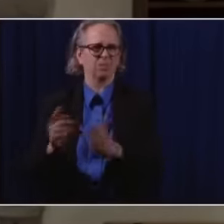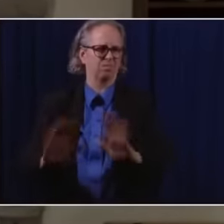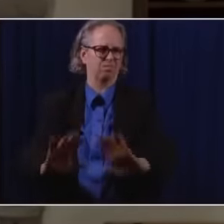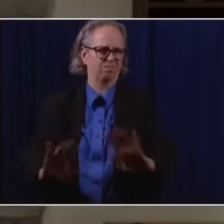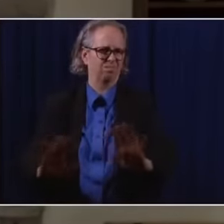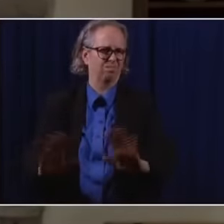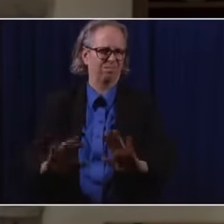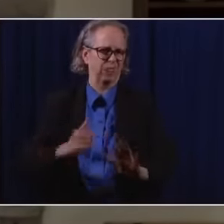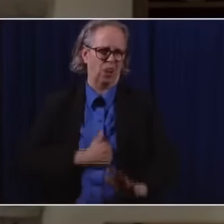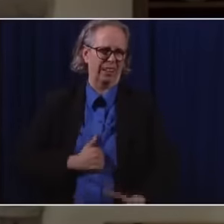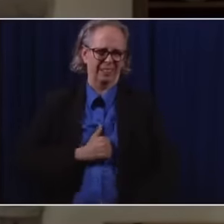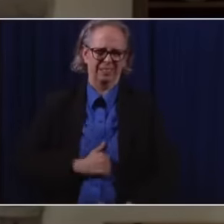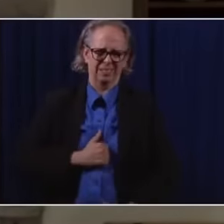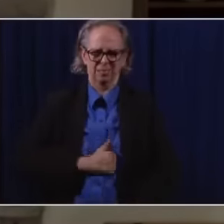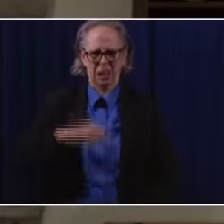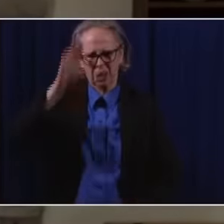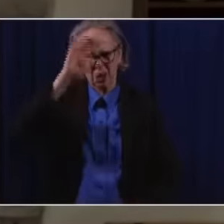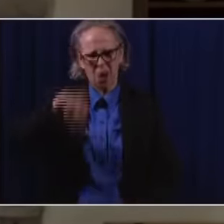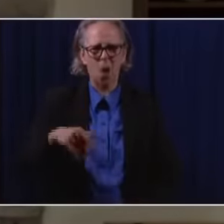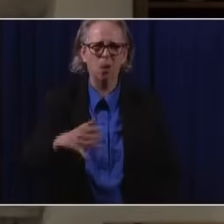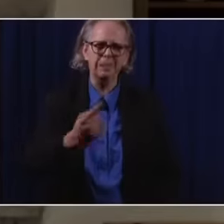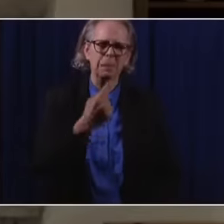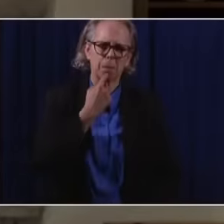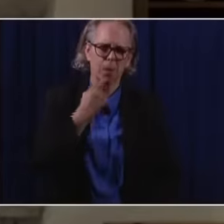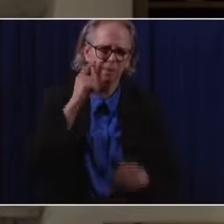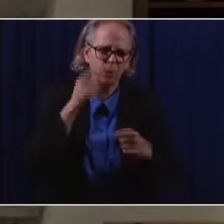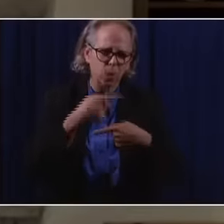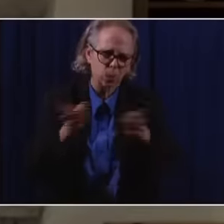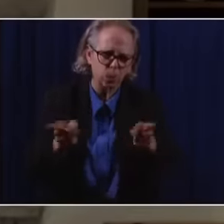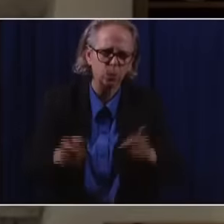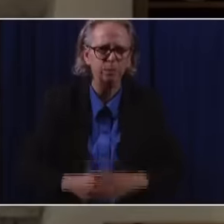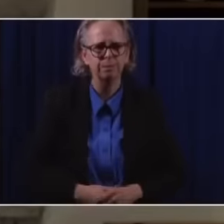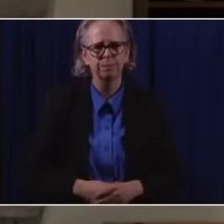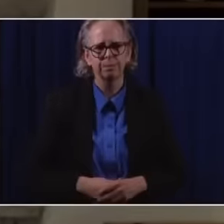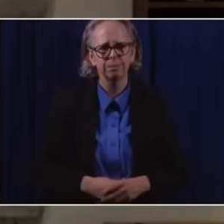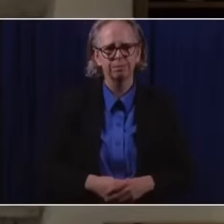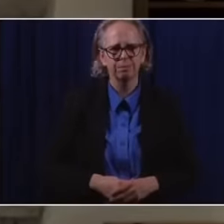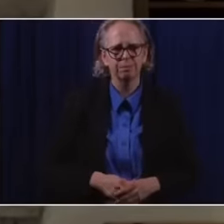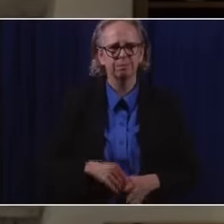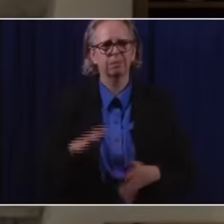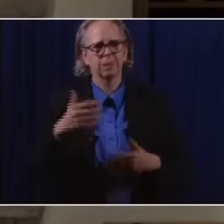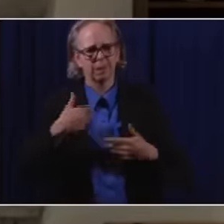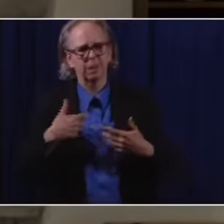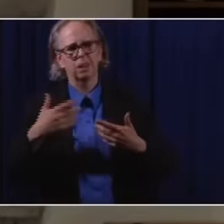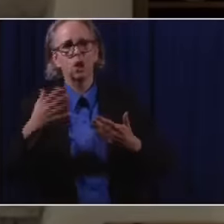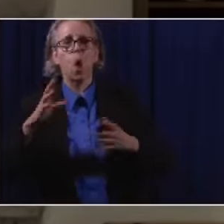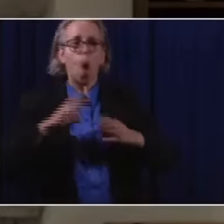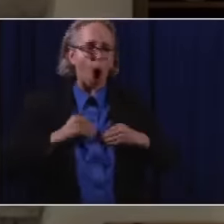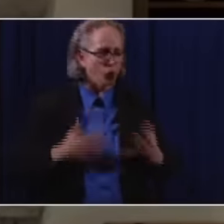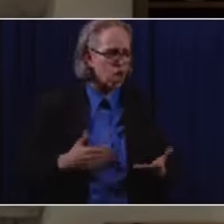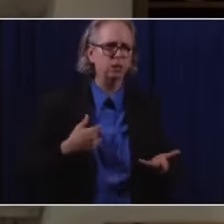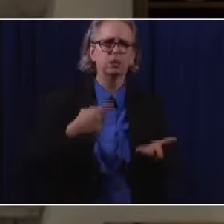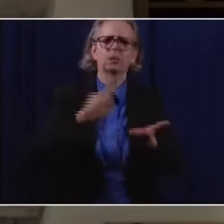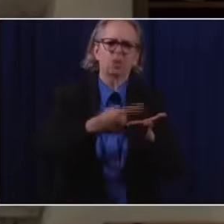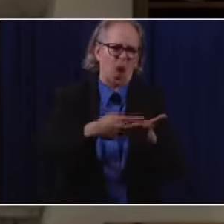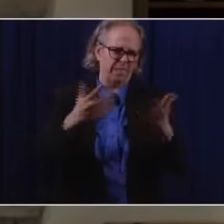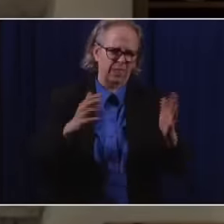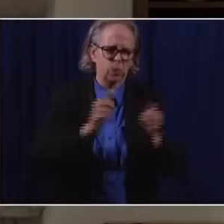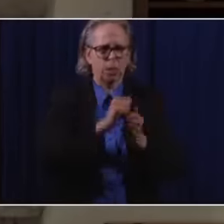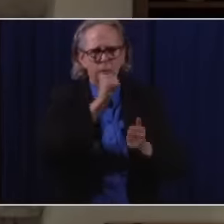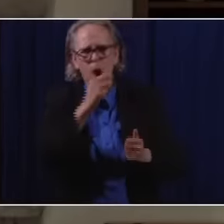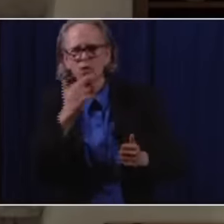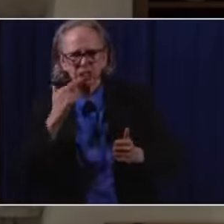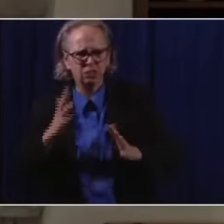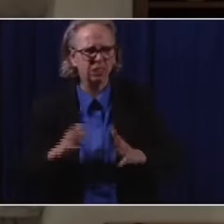I've talked to bar owners, restaurant owners, and I understand what's at stake for them. But with